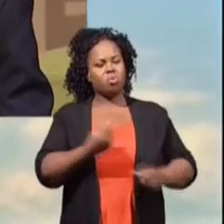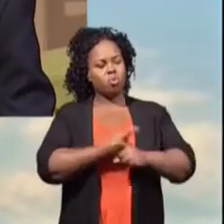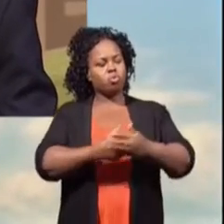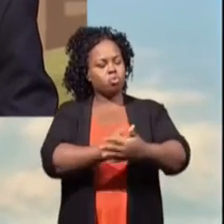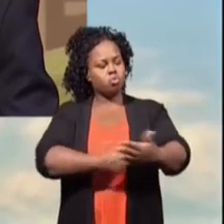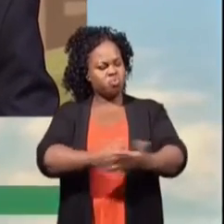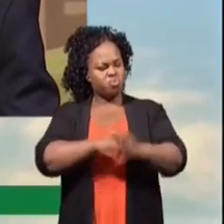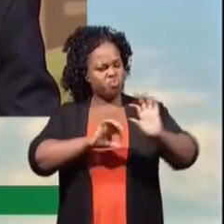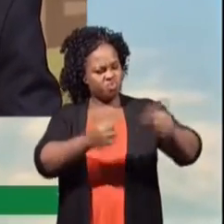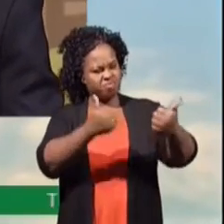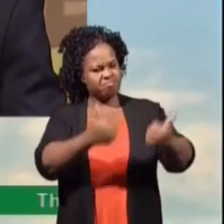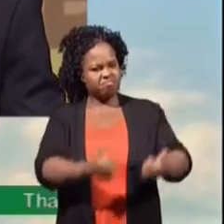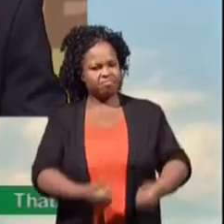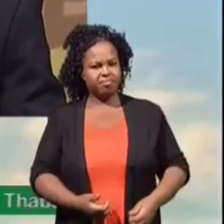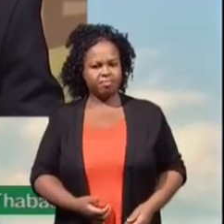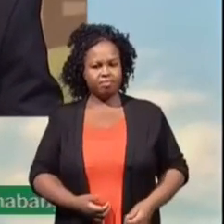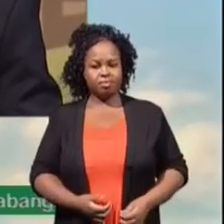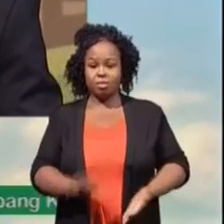nqumalo awa shapa piece